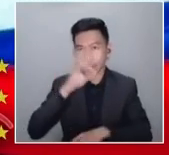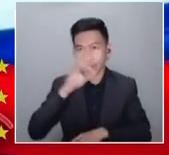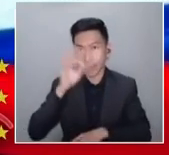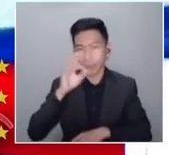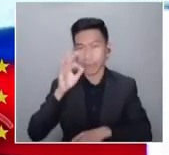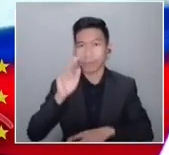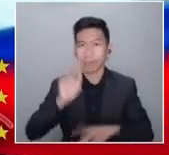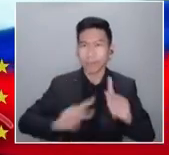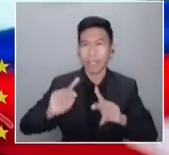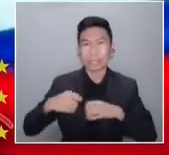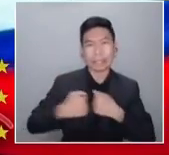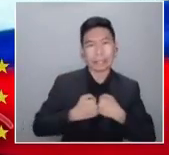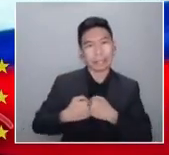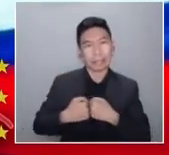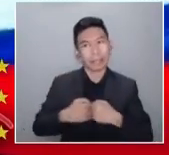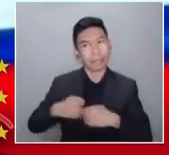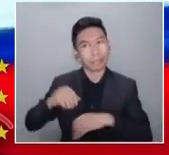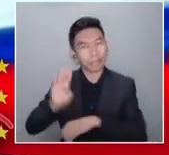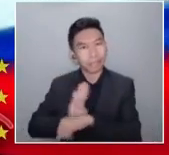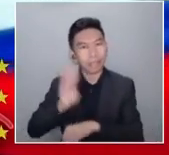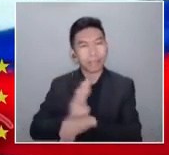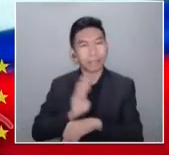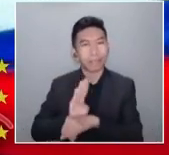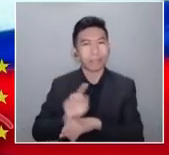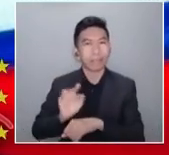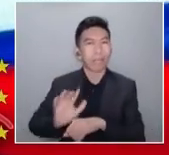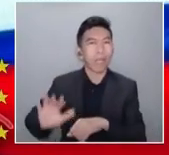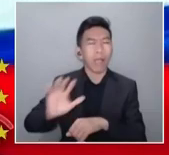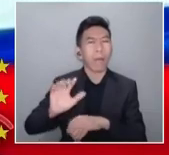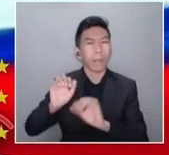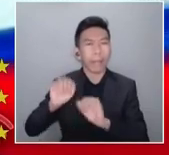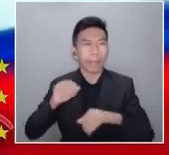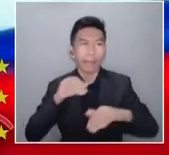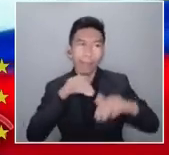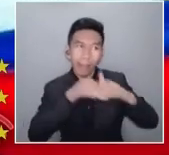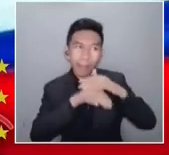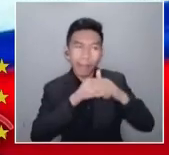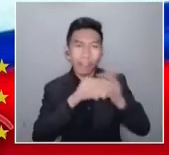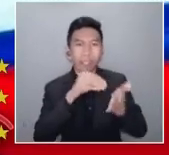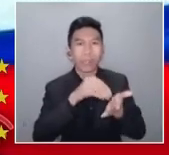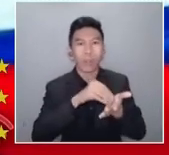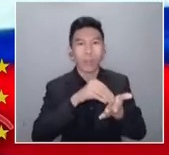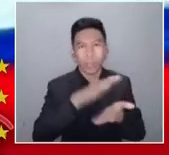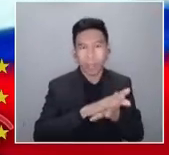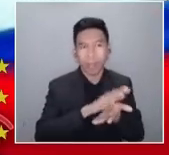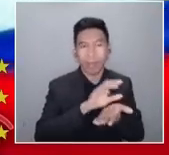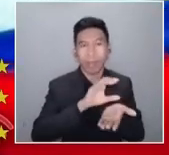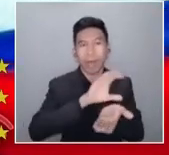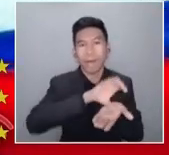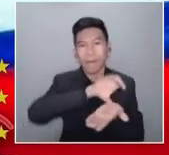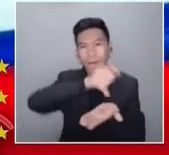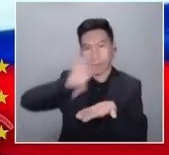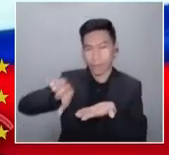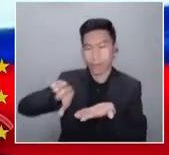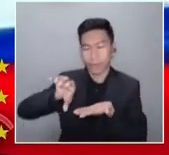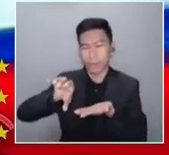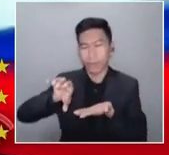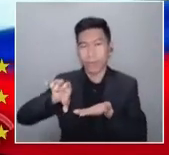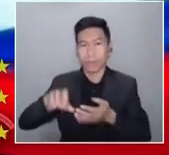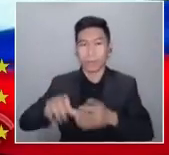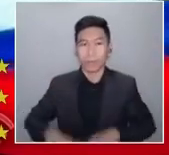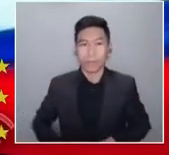and individuals para maka-access sa ating mga loan programs. Dahil available naman